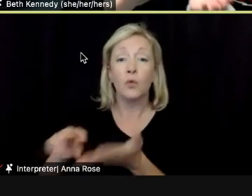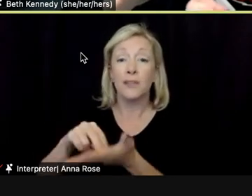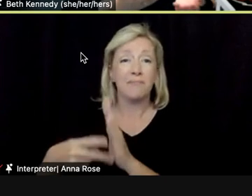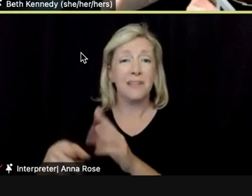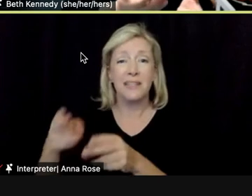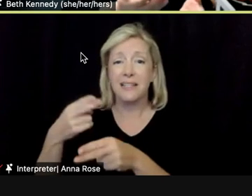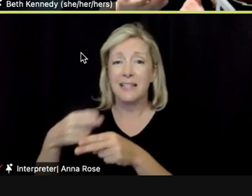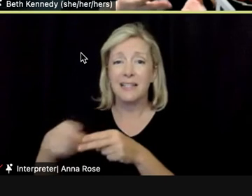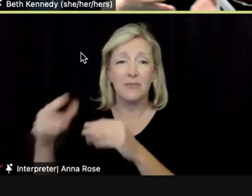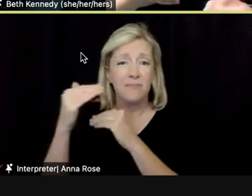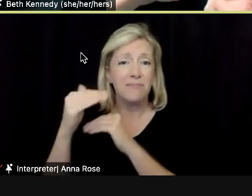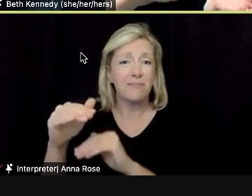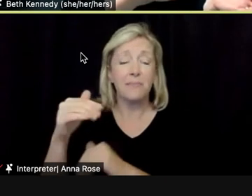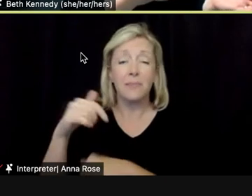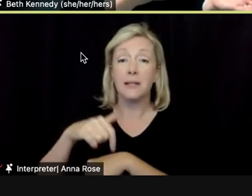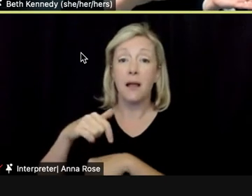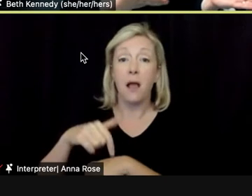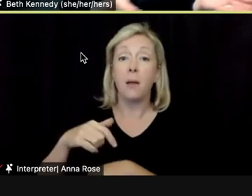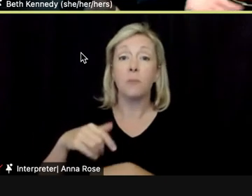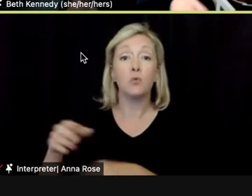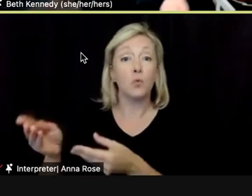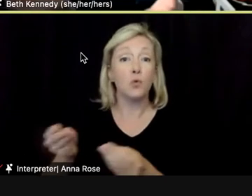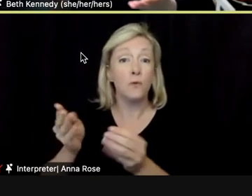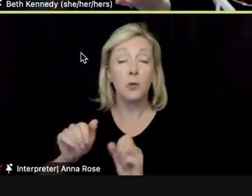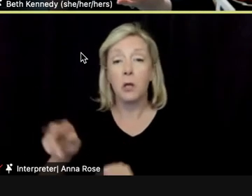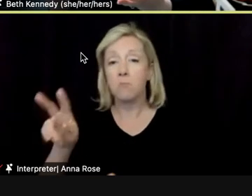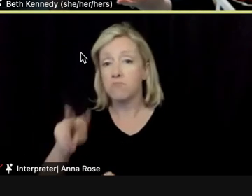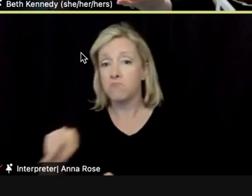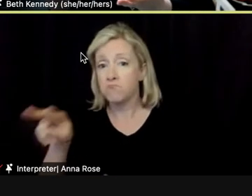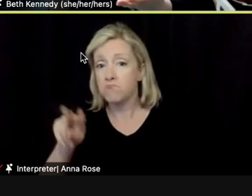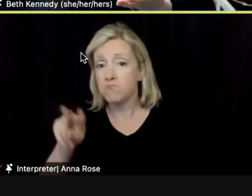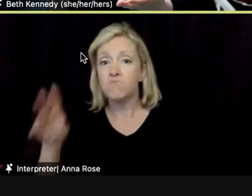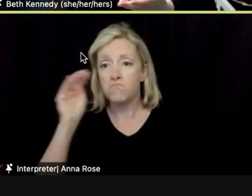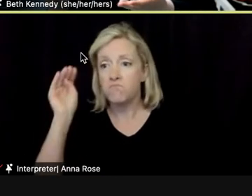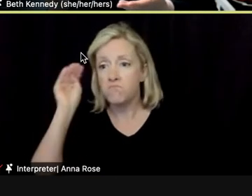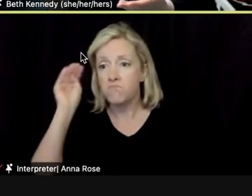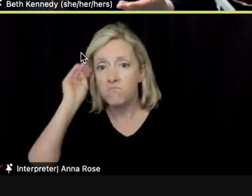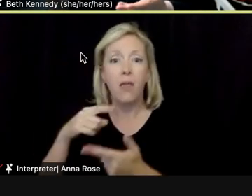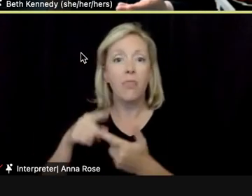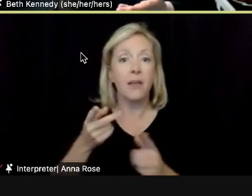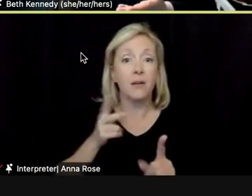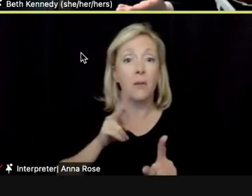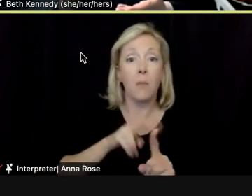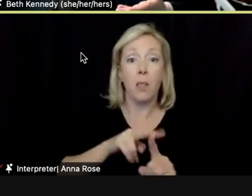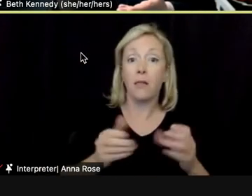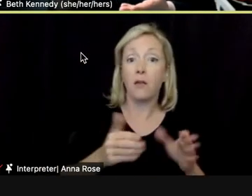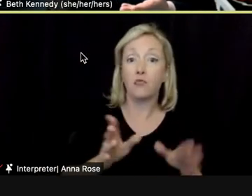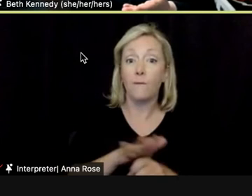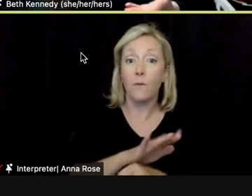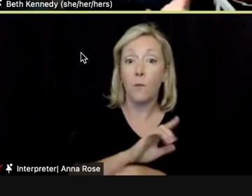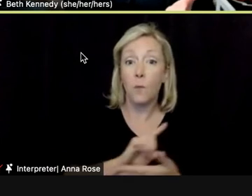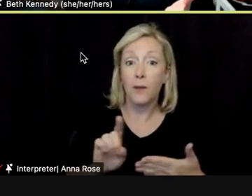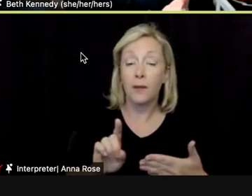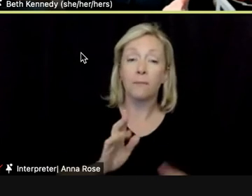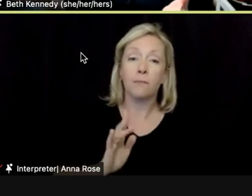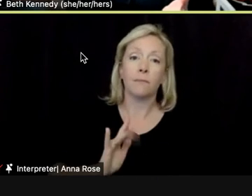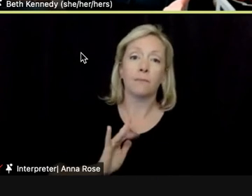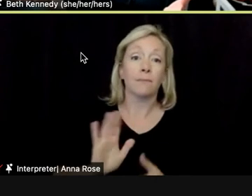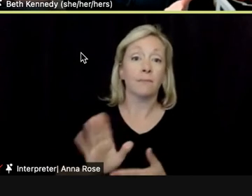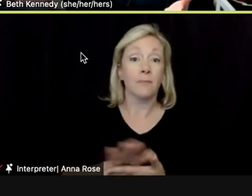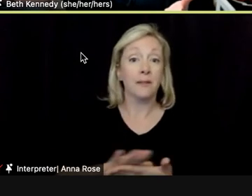can be some role release and implement things throughout the week. And what we see then is